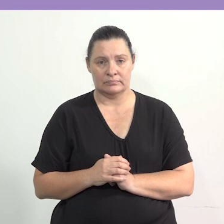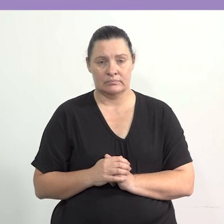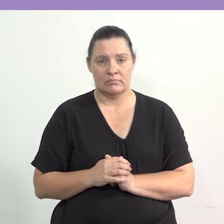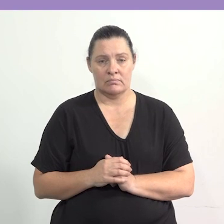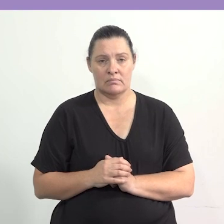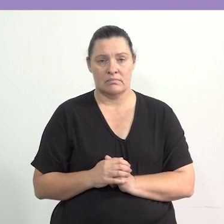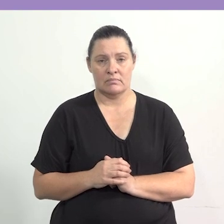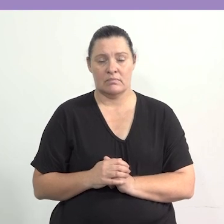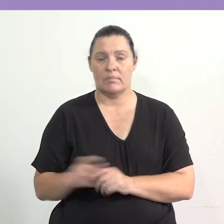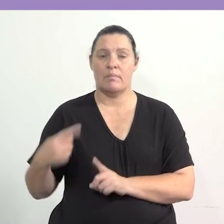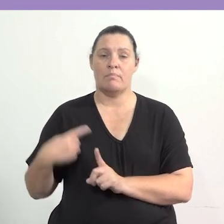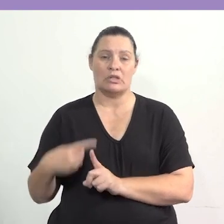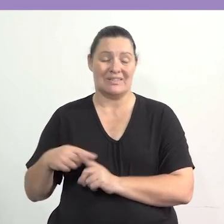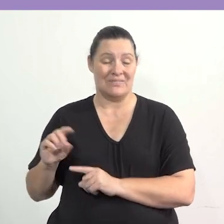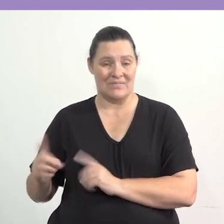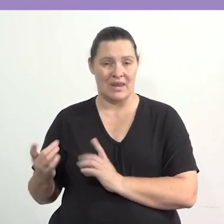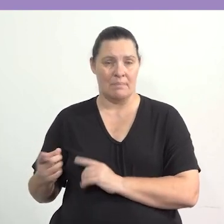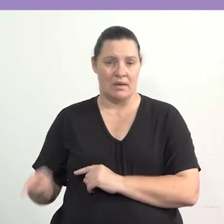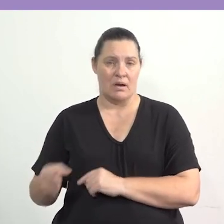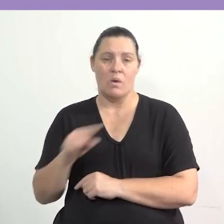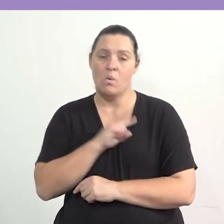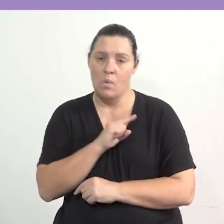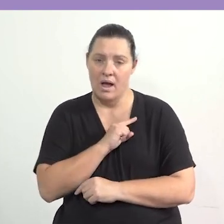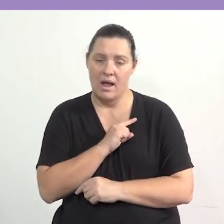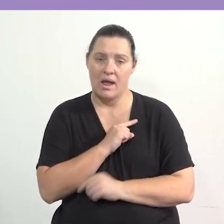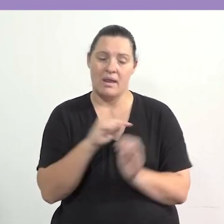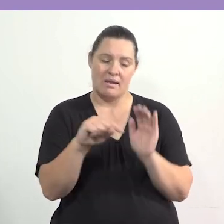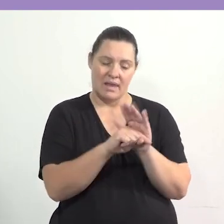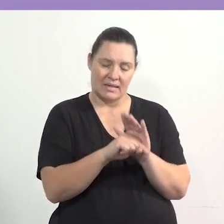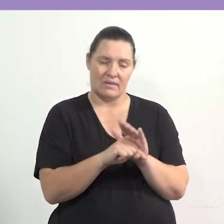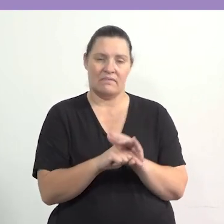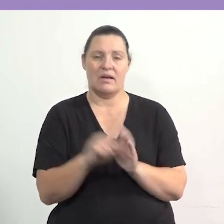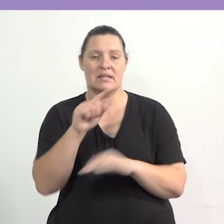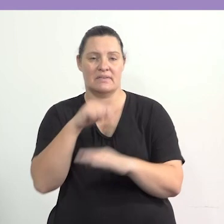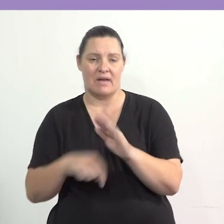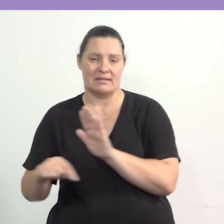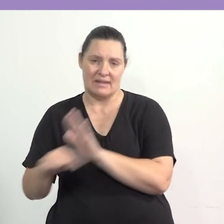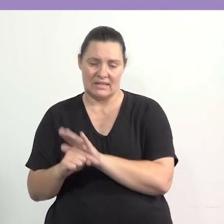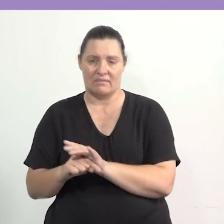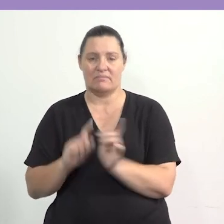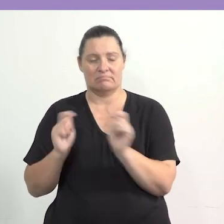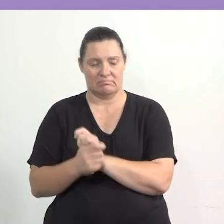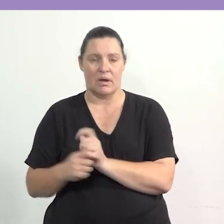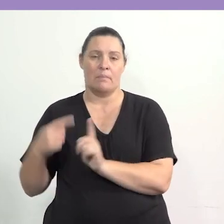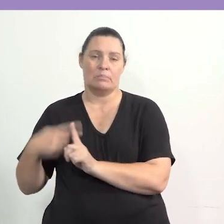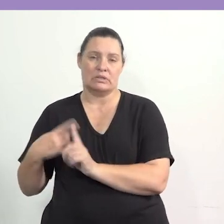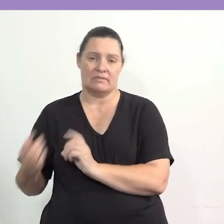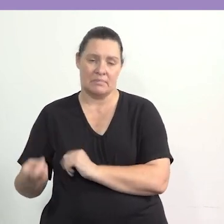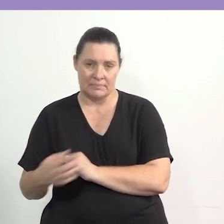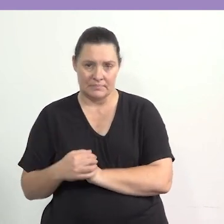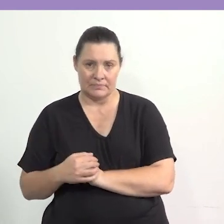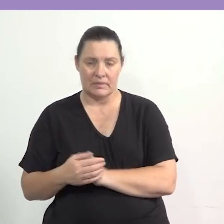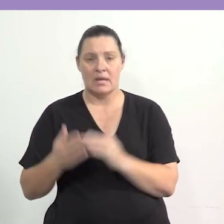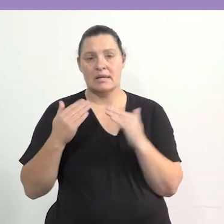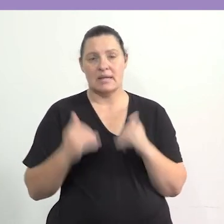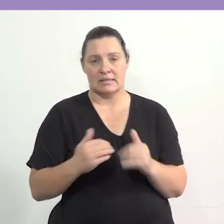32. And my 32 is going to be positive because I am dividing two negative numbers. Let's look at